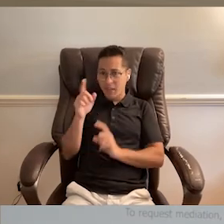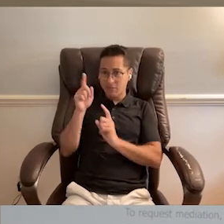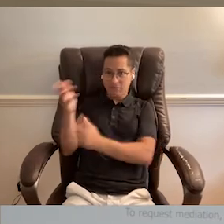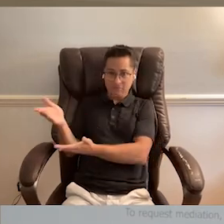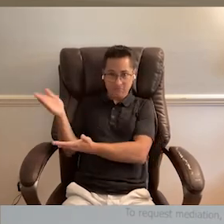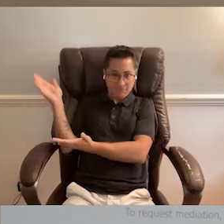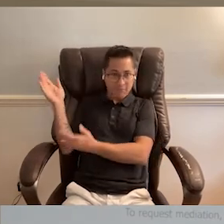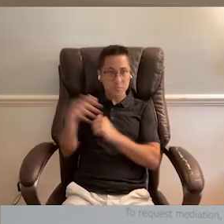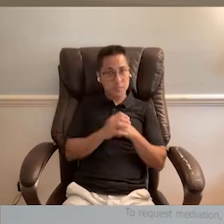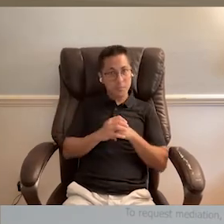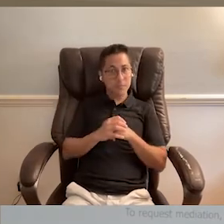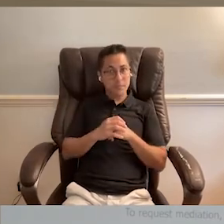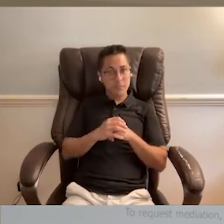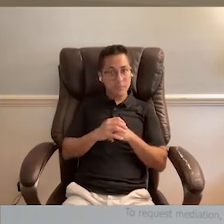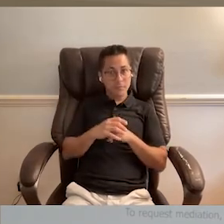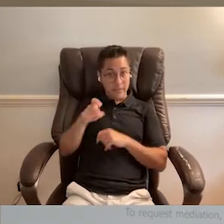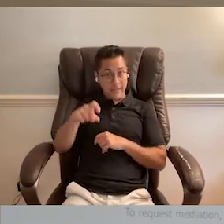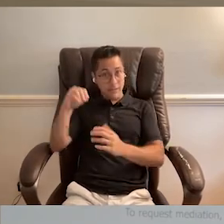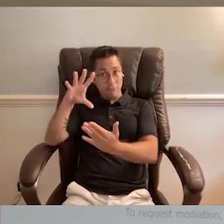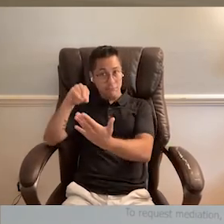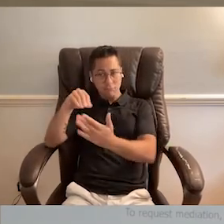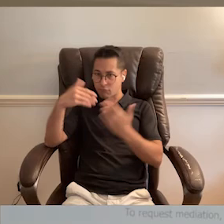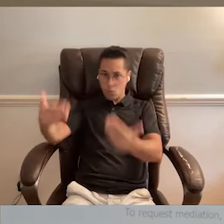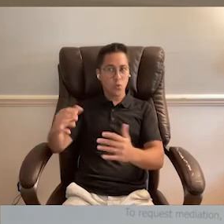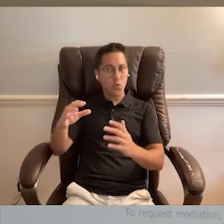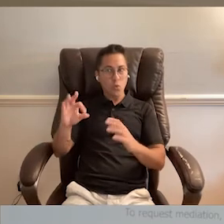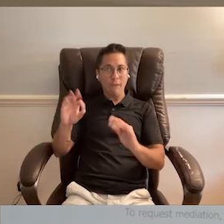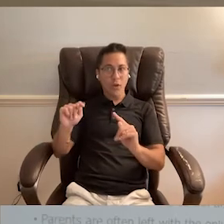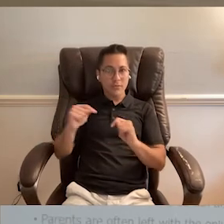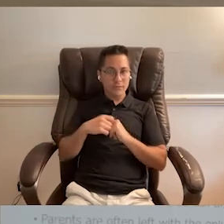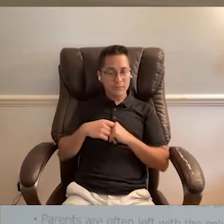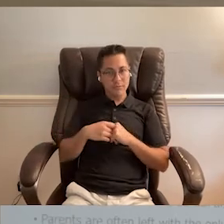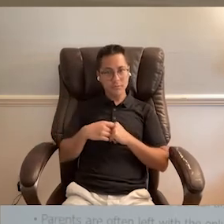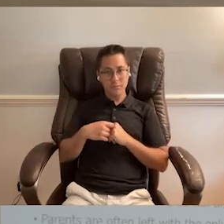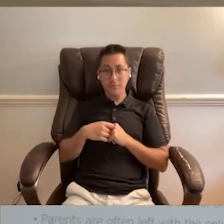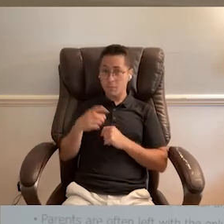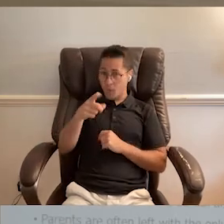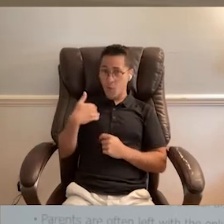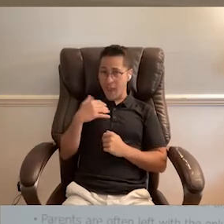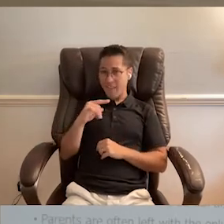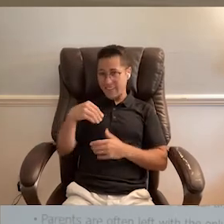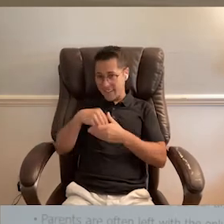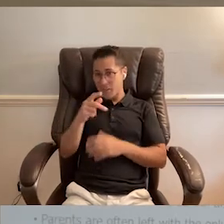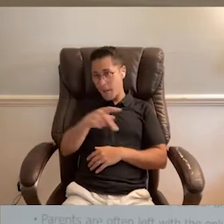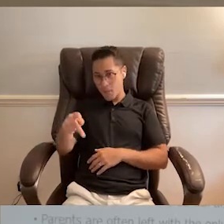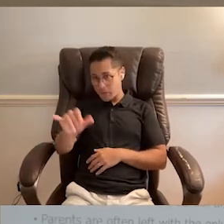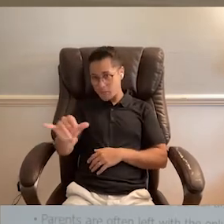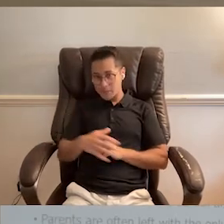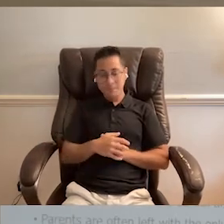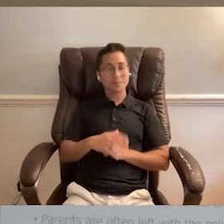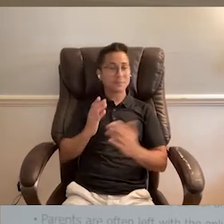You need to take a picture of it? Go for it. Okay. But you have it in your PowerPoint. All right, due